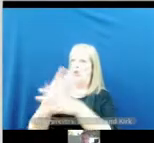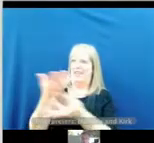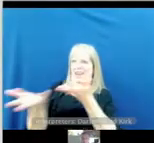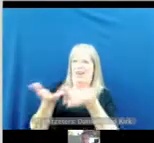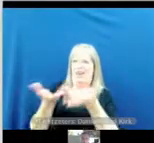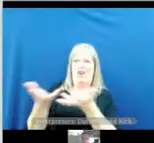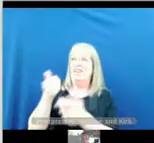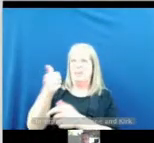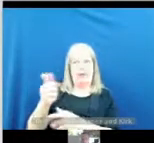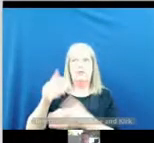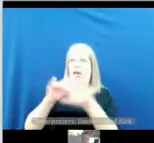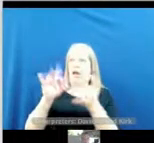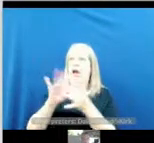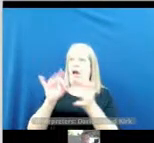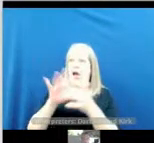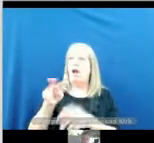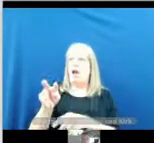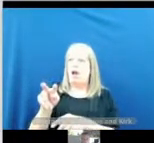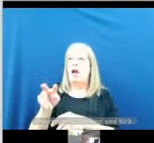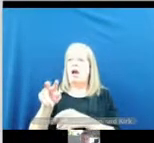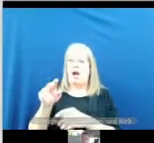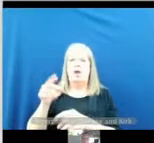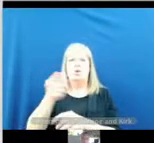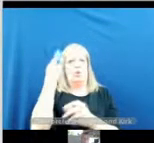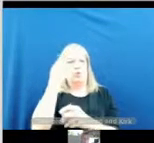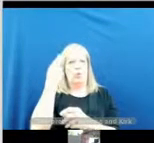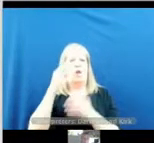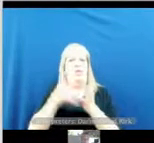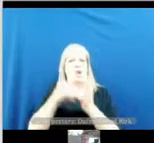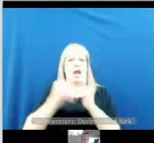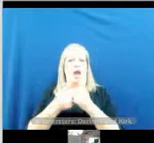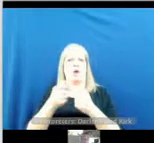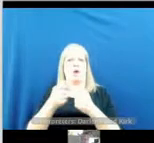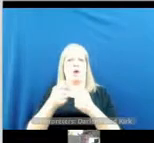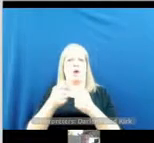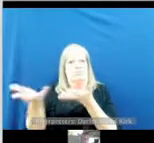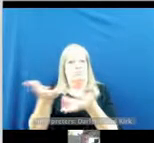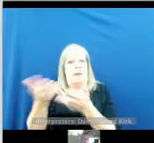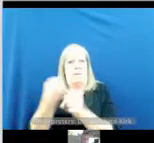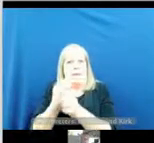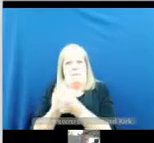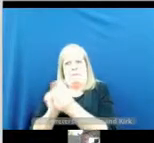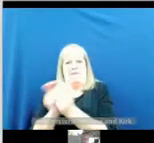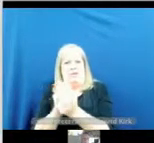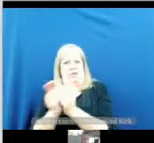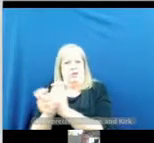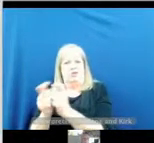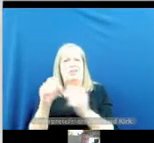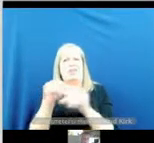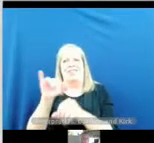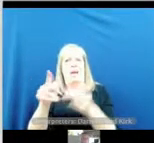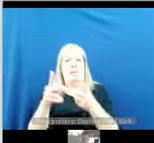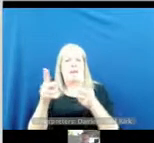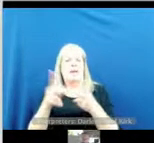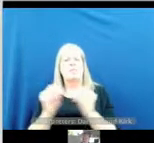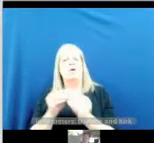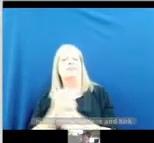and learning how to make those modifications in a safe, in more of a relaxed environment that's outside of the